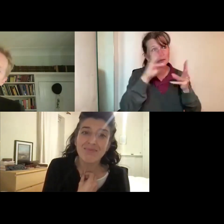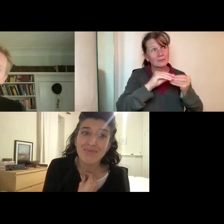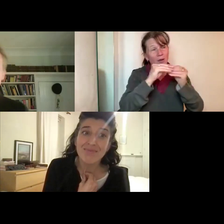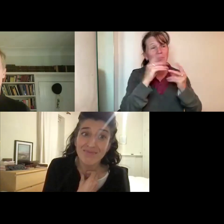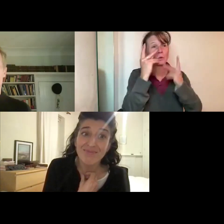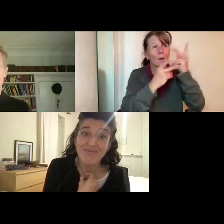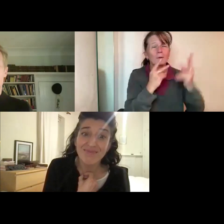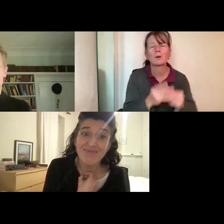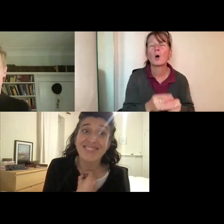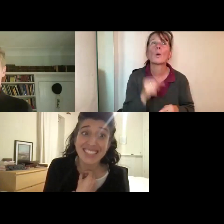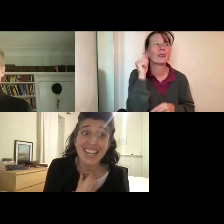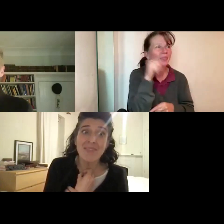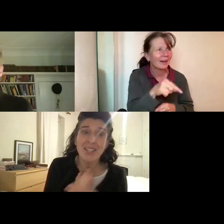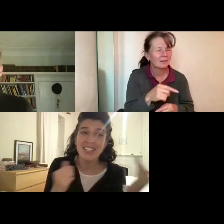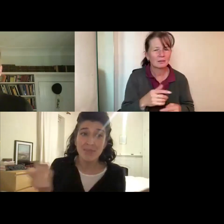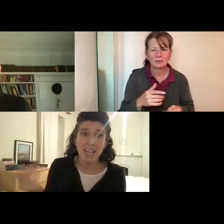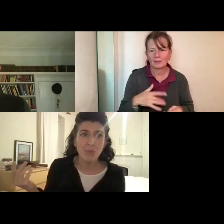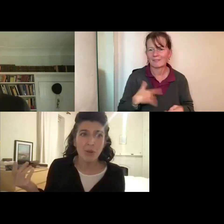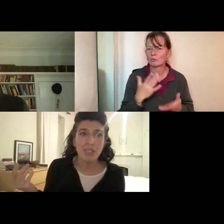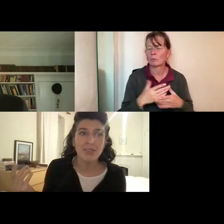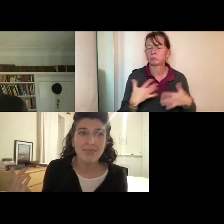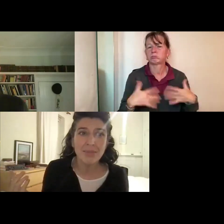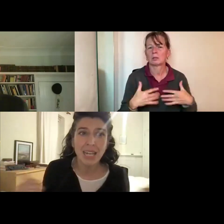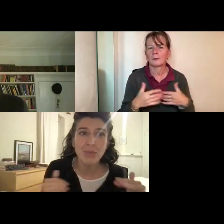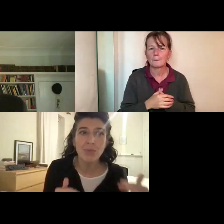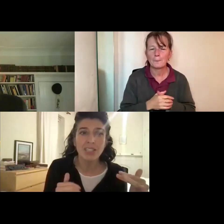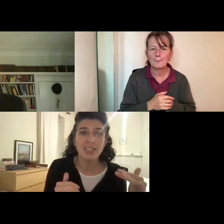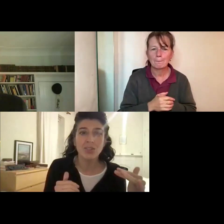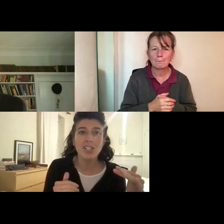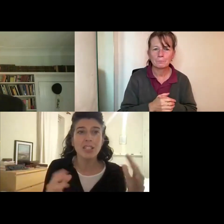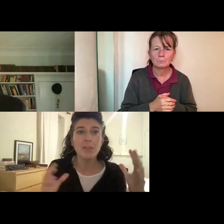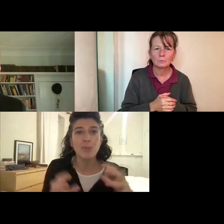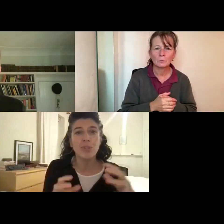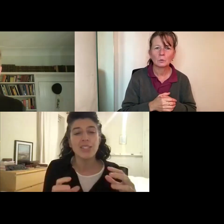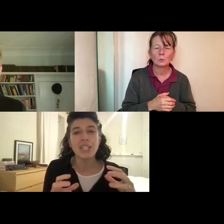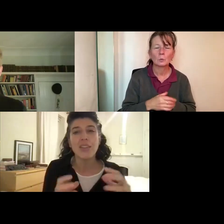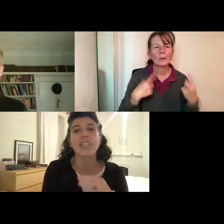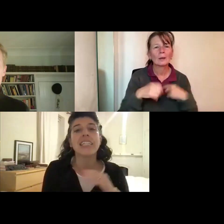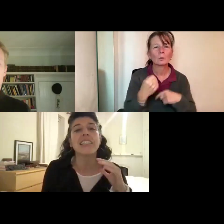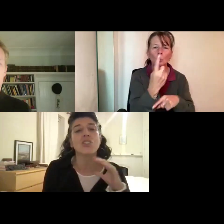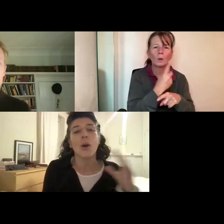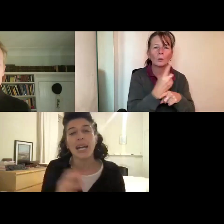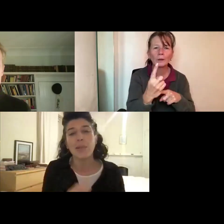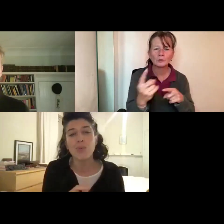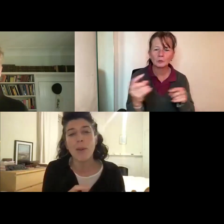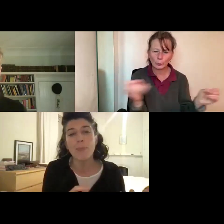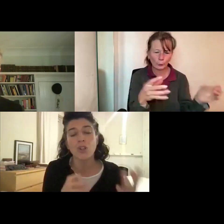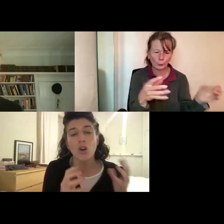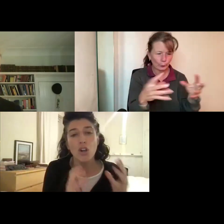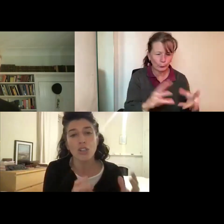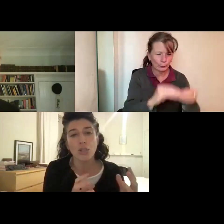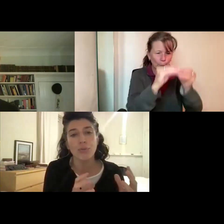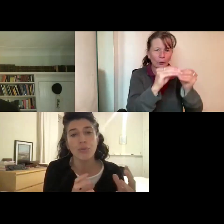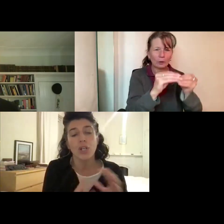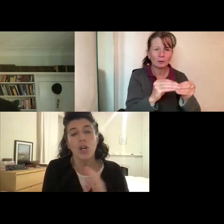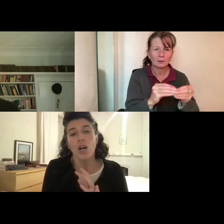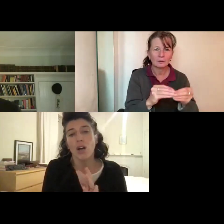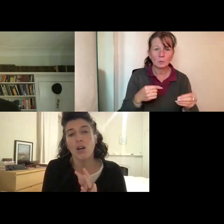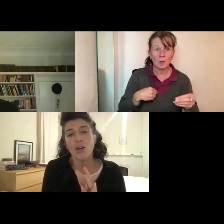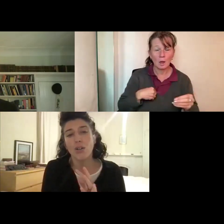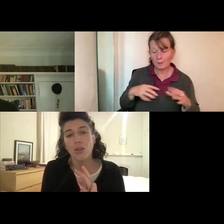like, oh yeah, that bit really did feel. Yeah, because we had 1 week. We had 1 week to actually put that together. And so I had prepped a lot